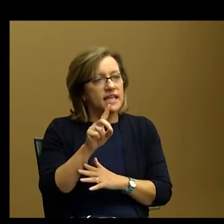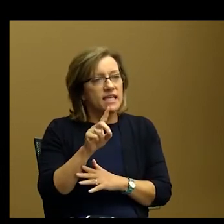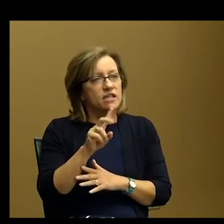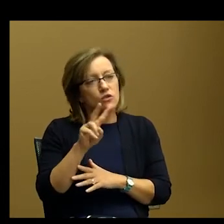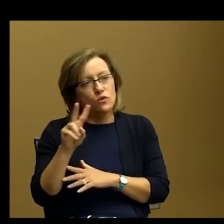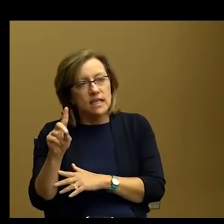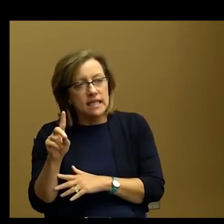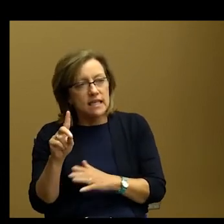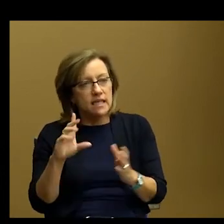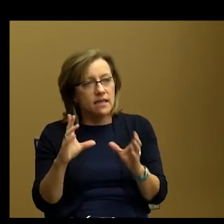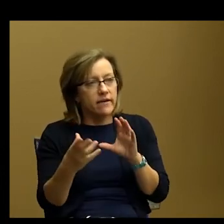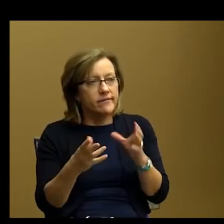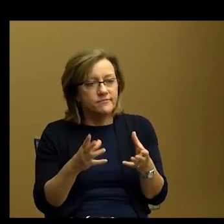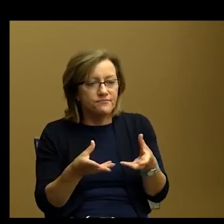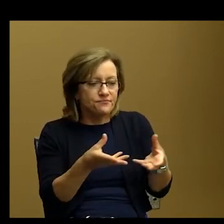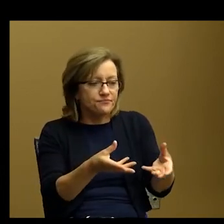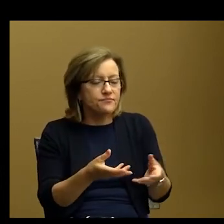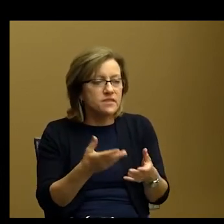Okay, whoop.